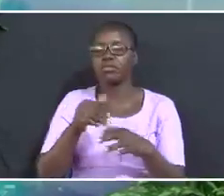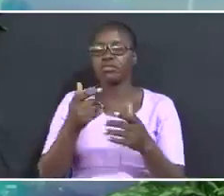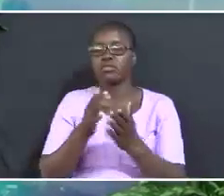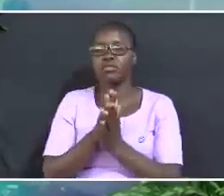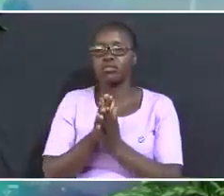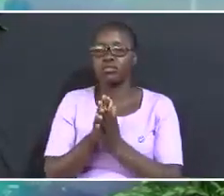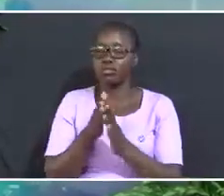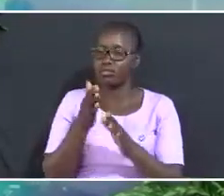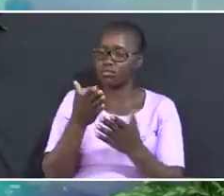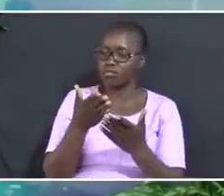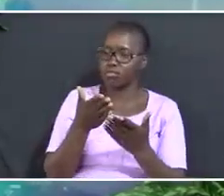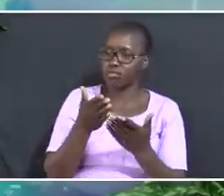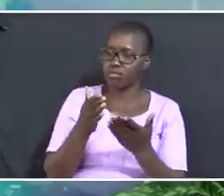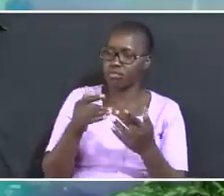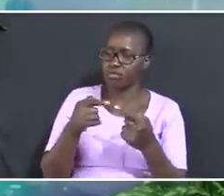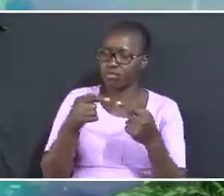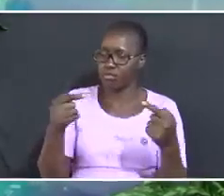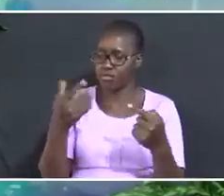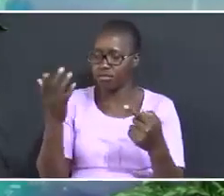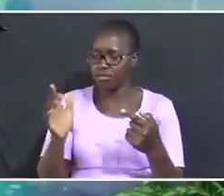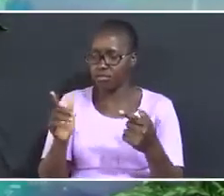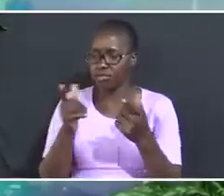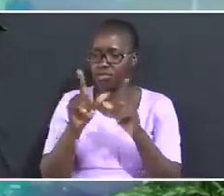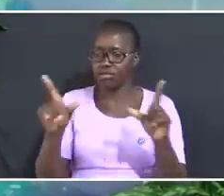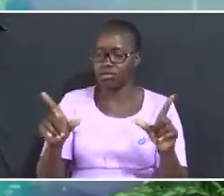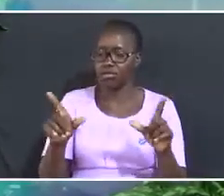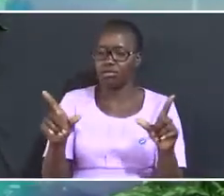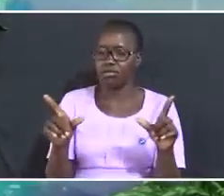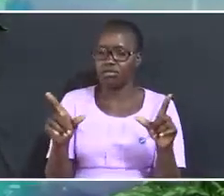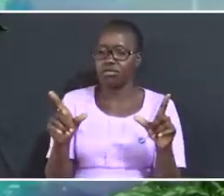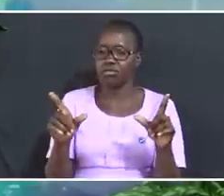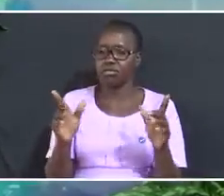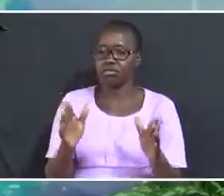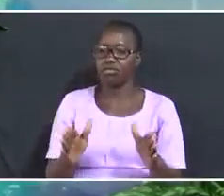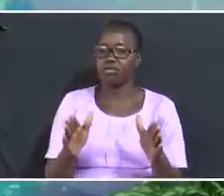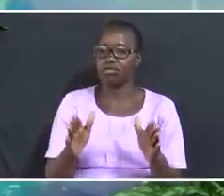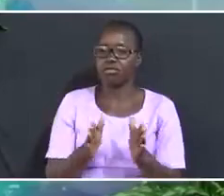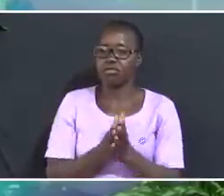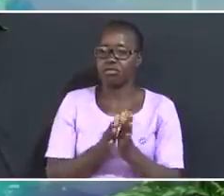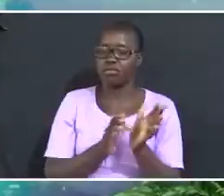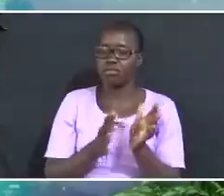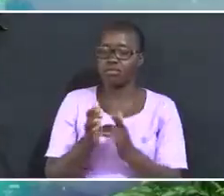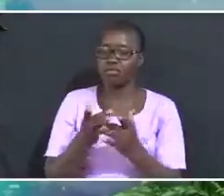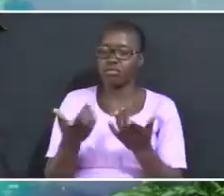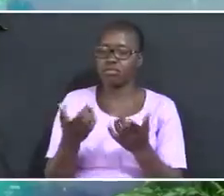liberty, the irony of freedom. And